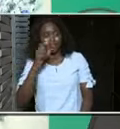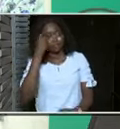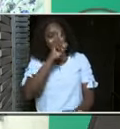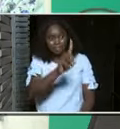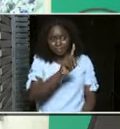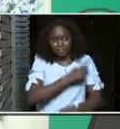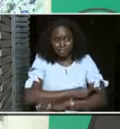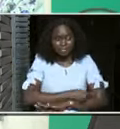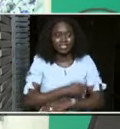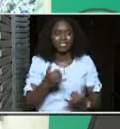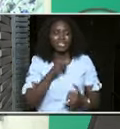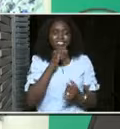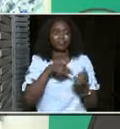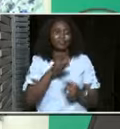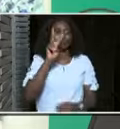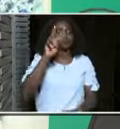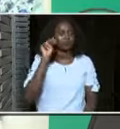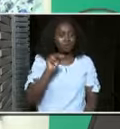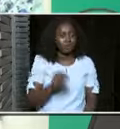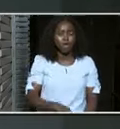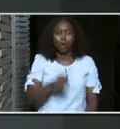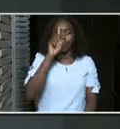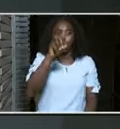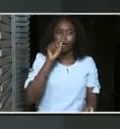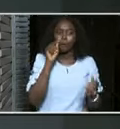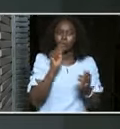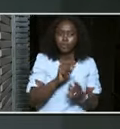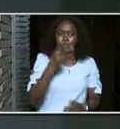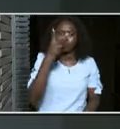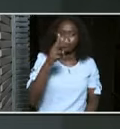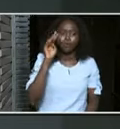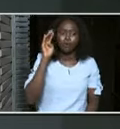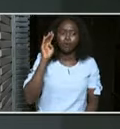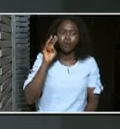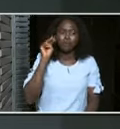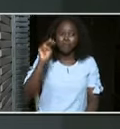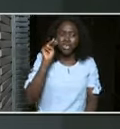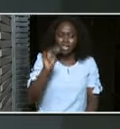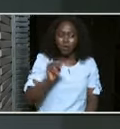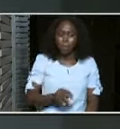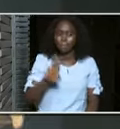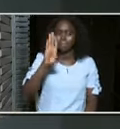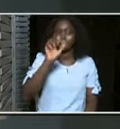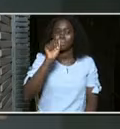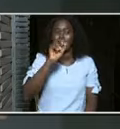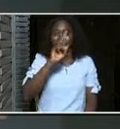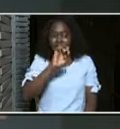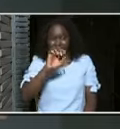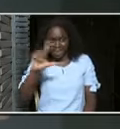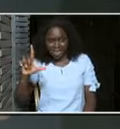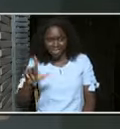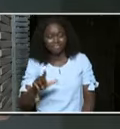1 million. So 1.2 million barrels a day times